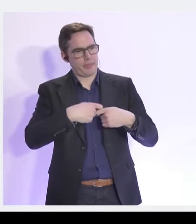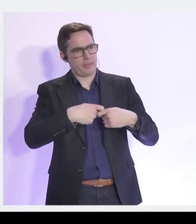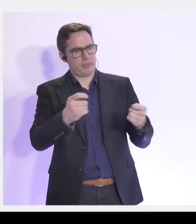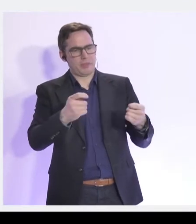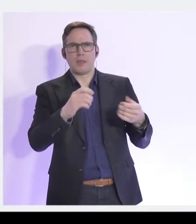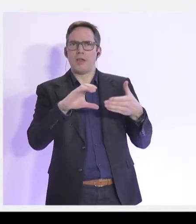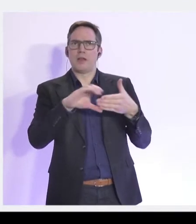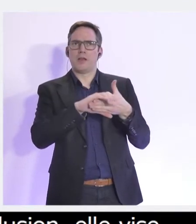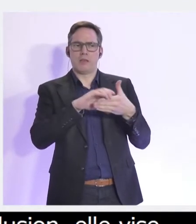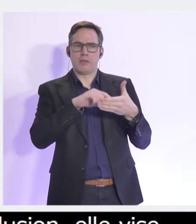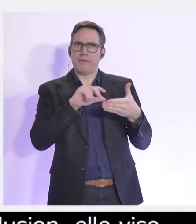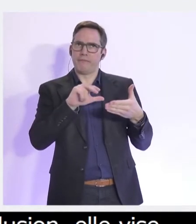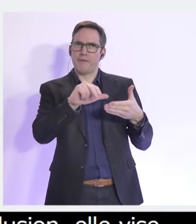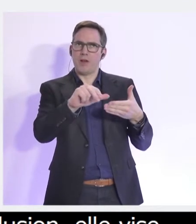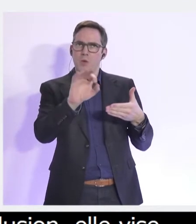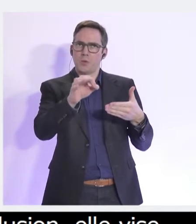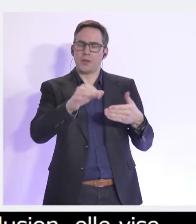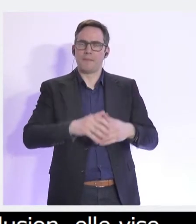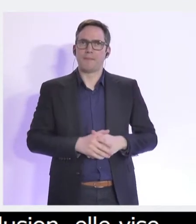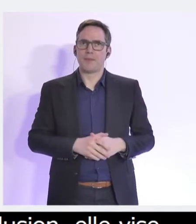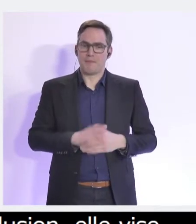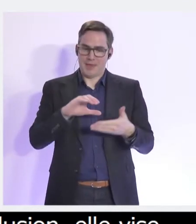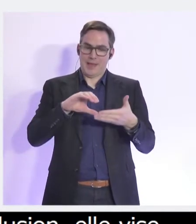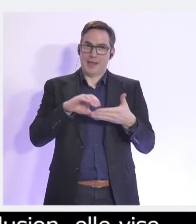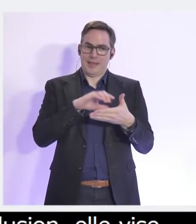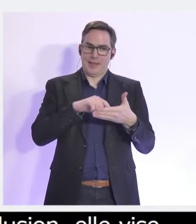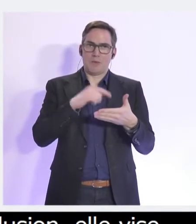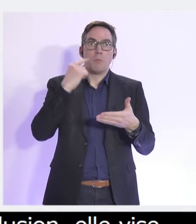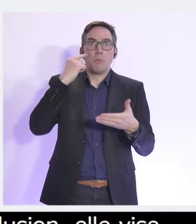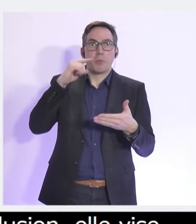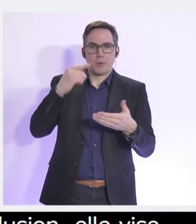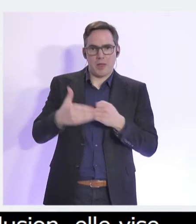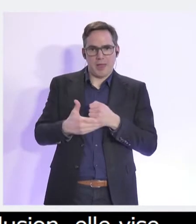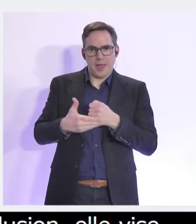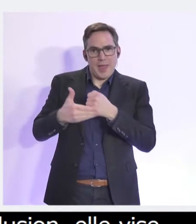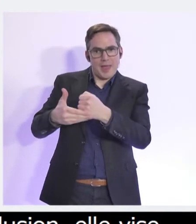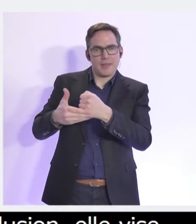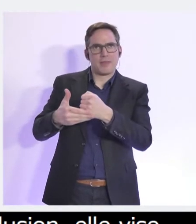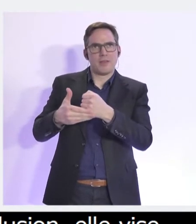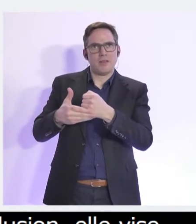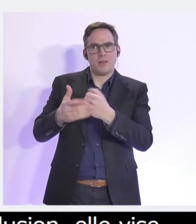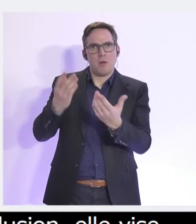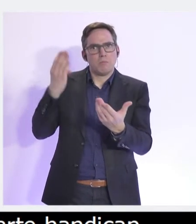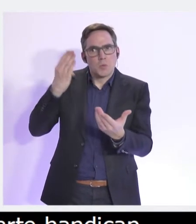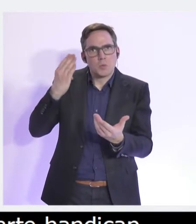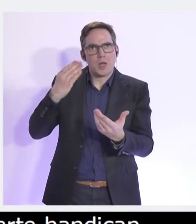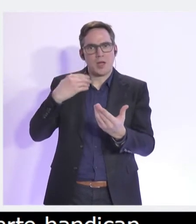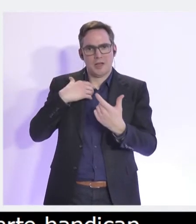in your quest for accessibility and for inclusion, this is the idea, of course, to